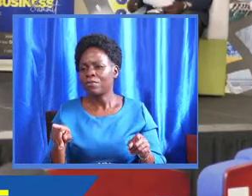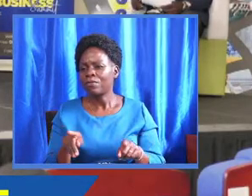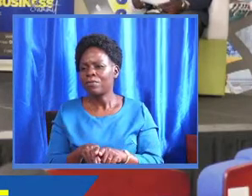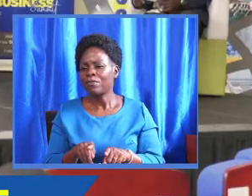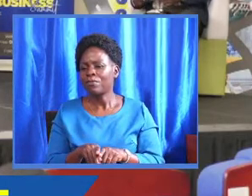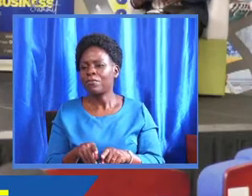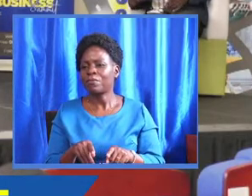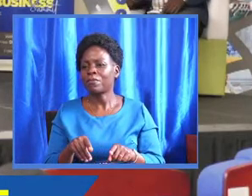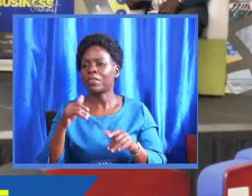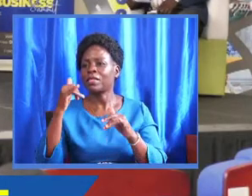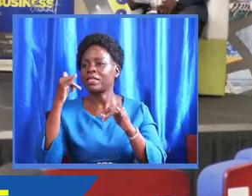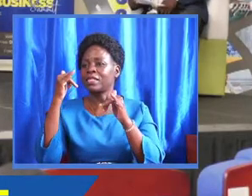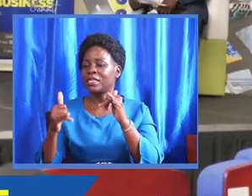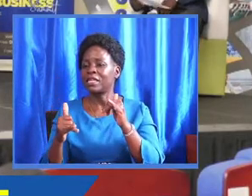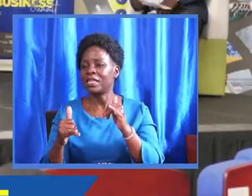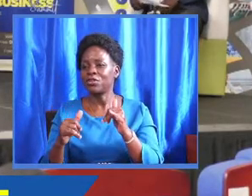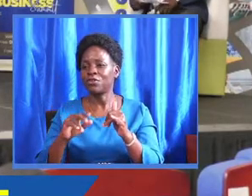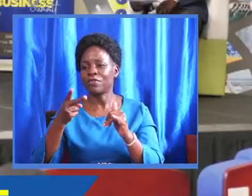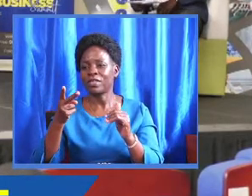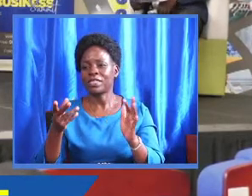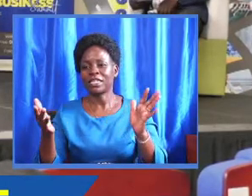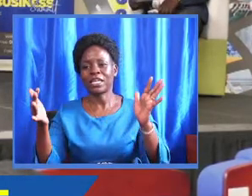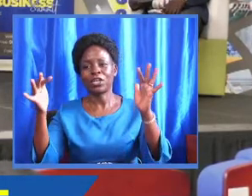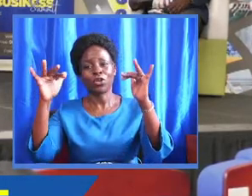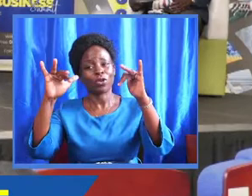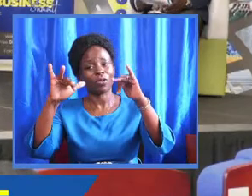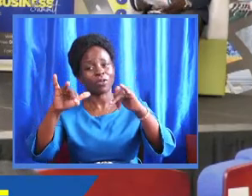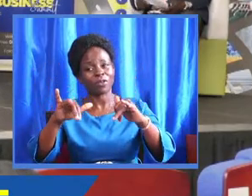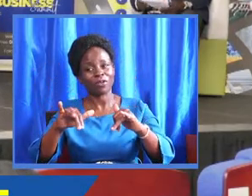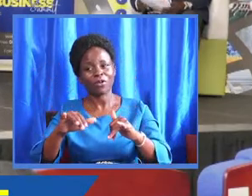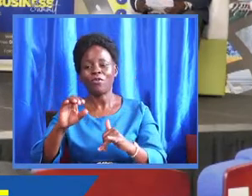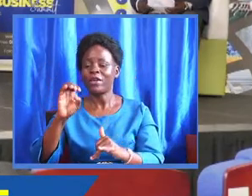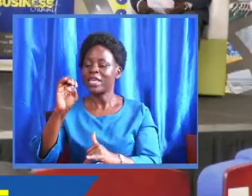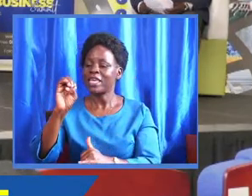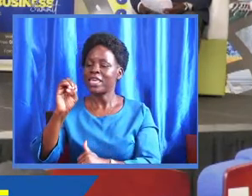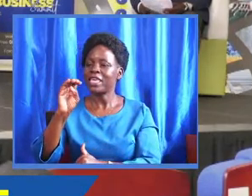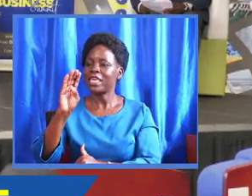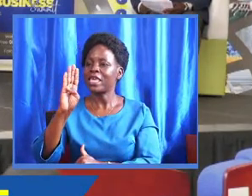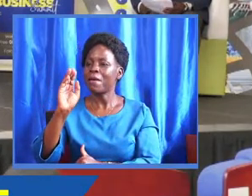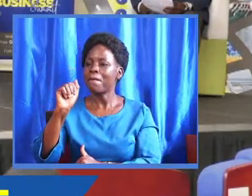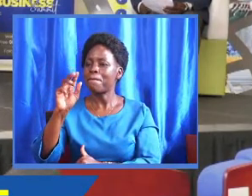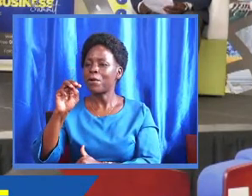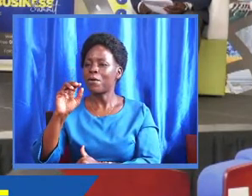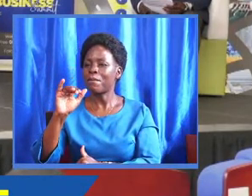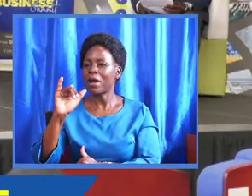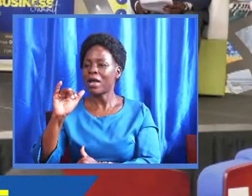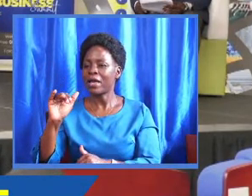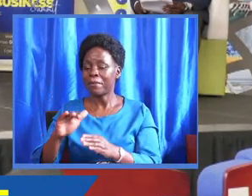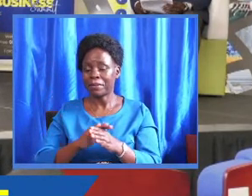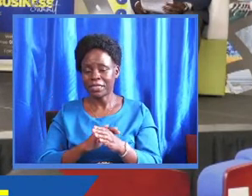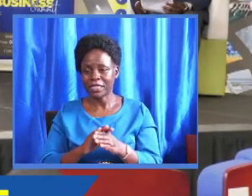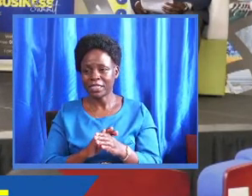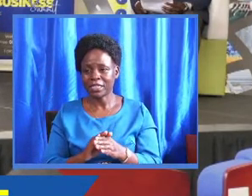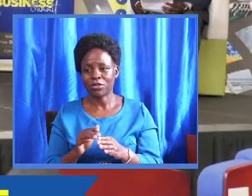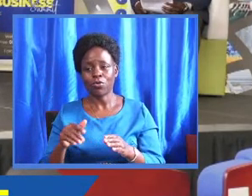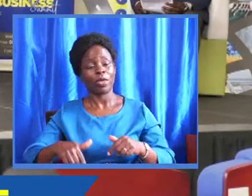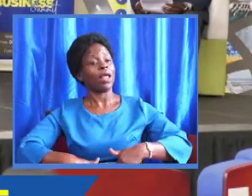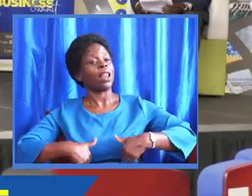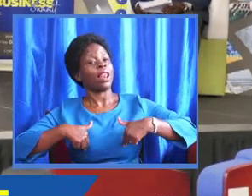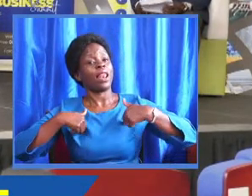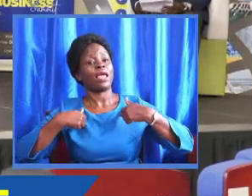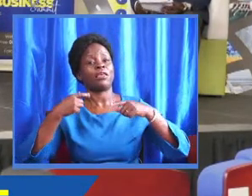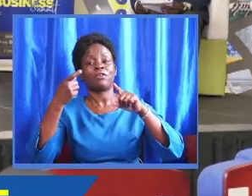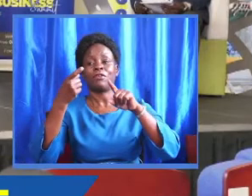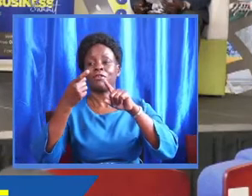And that is the end of the second episode of eBOMBA Business. We've been coming to you live from